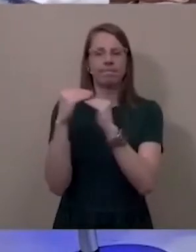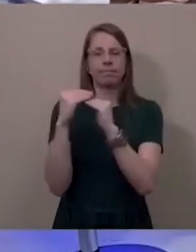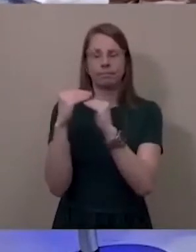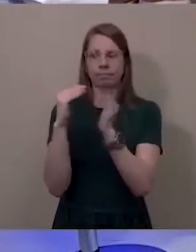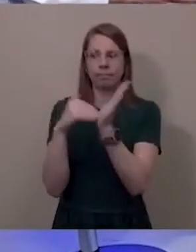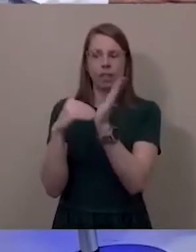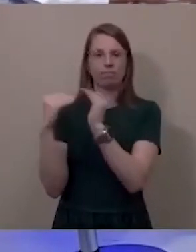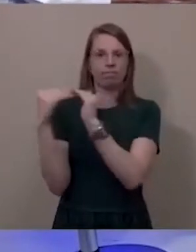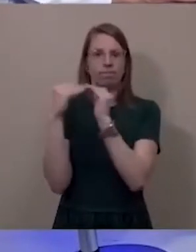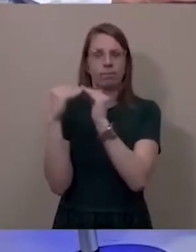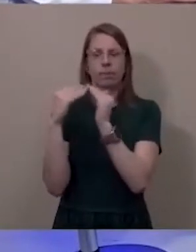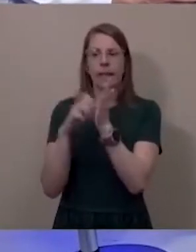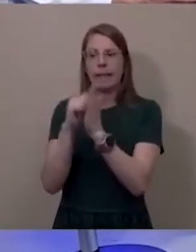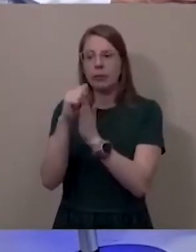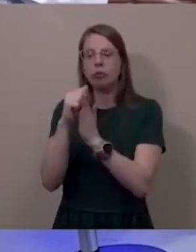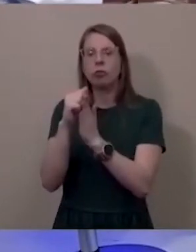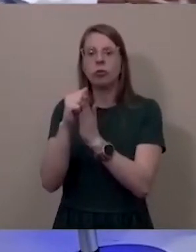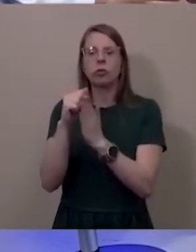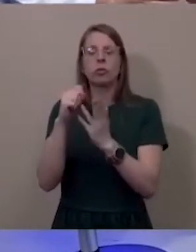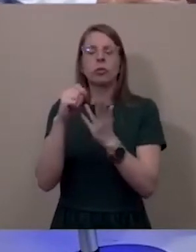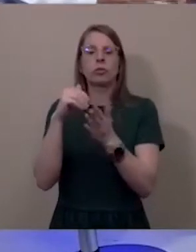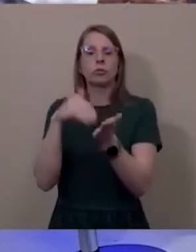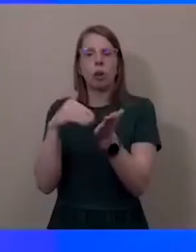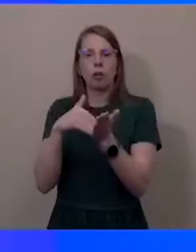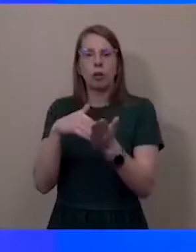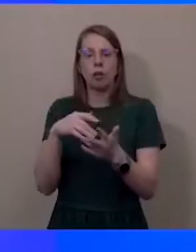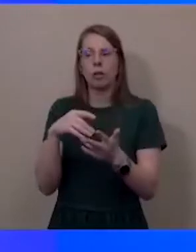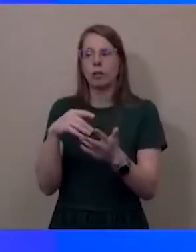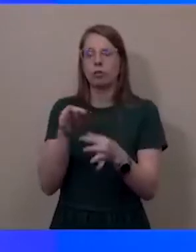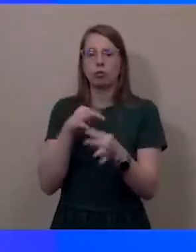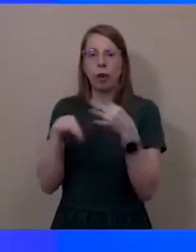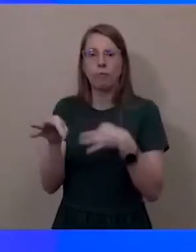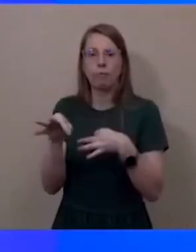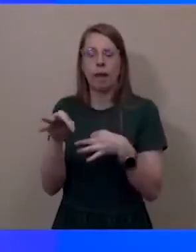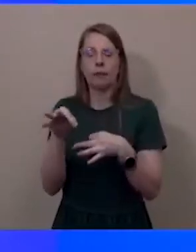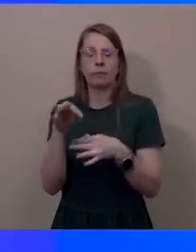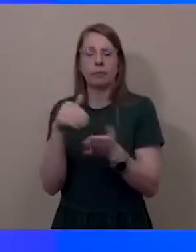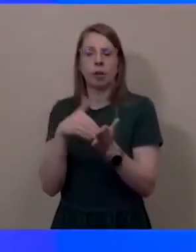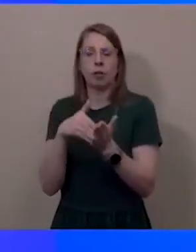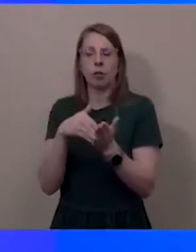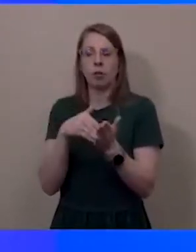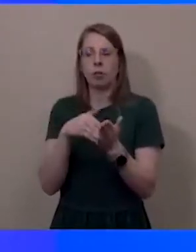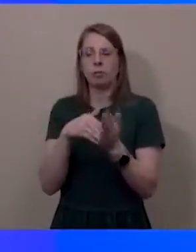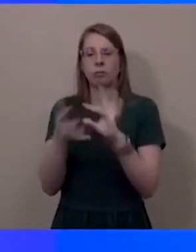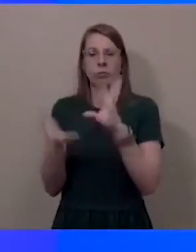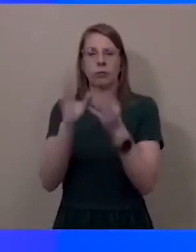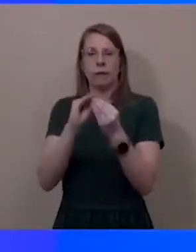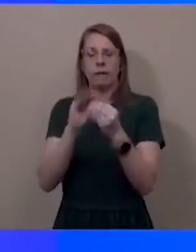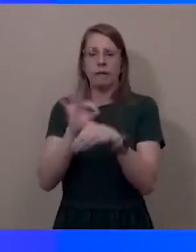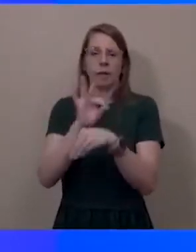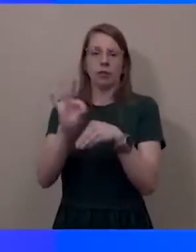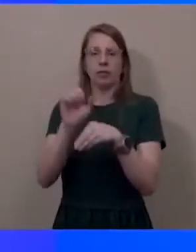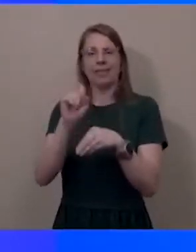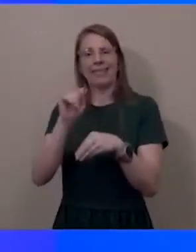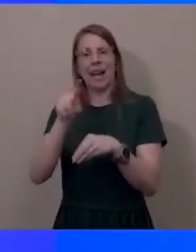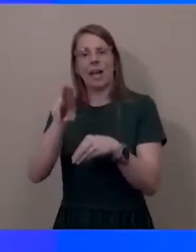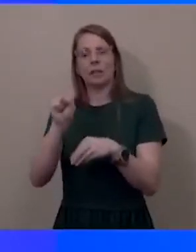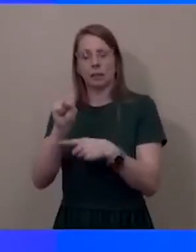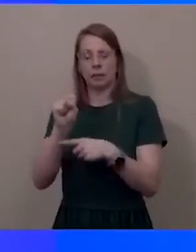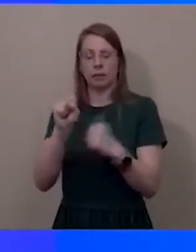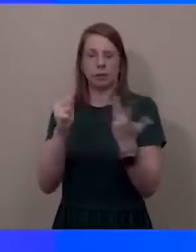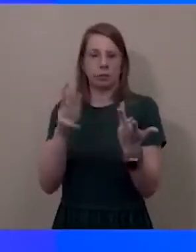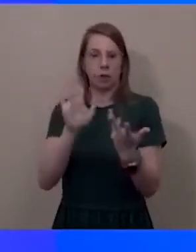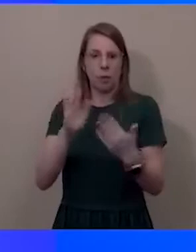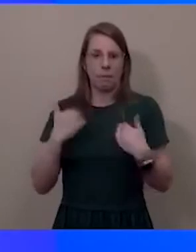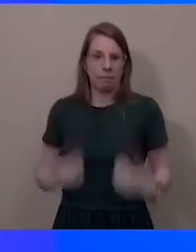Our cancer oncologist doctors, our transplant doctors, they always look at functional status in general, and that's the overall, how do you function on a